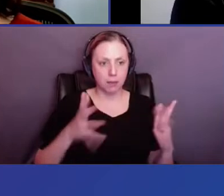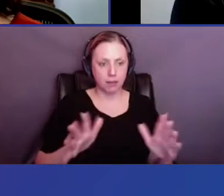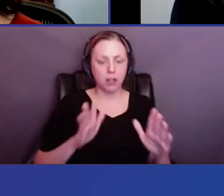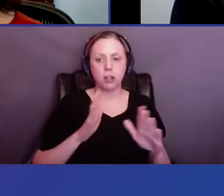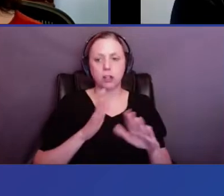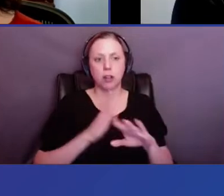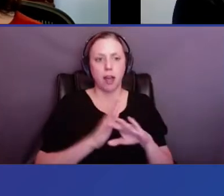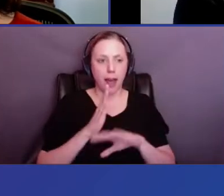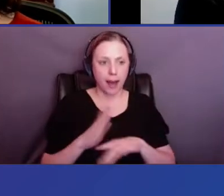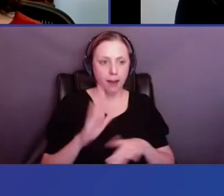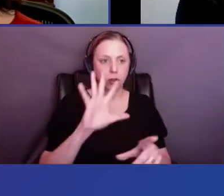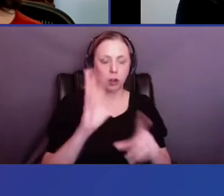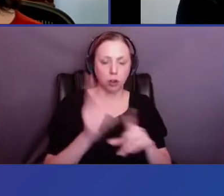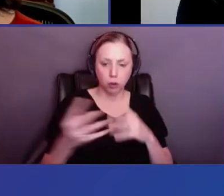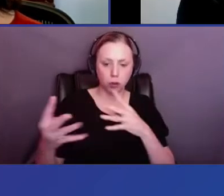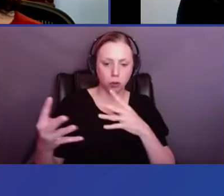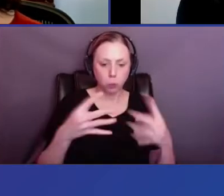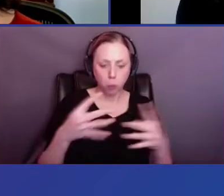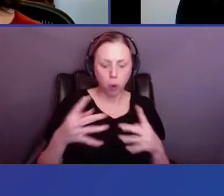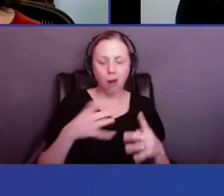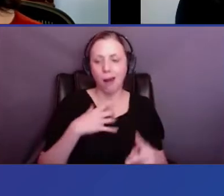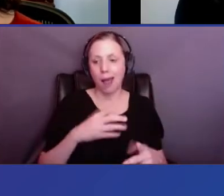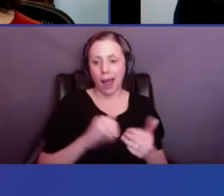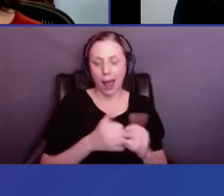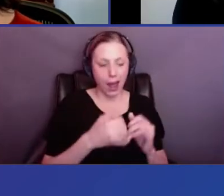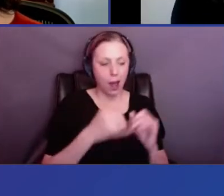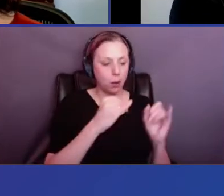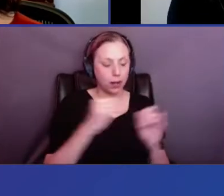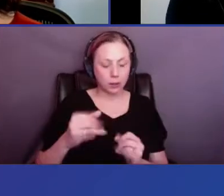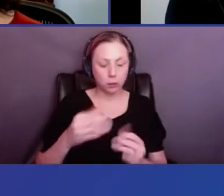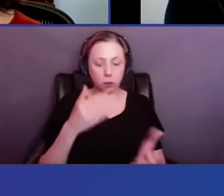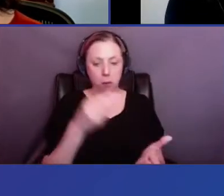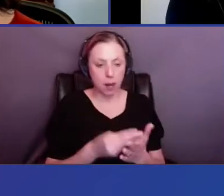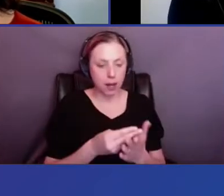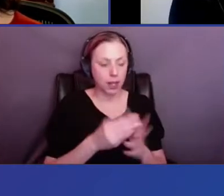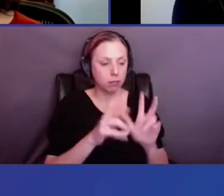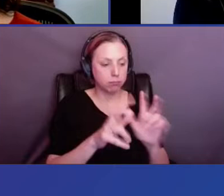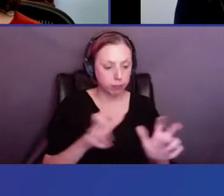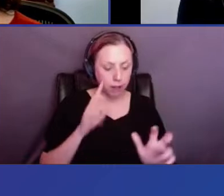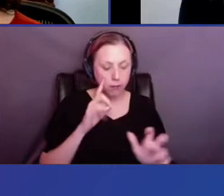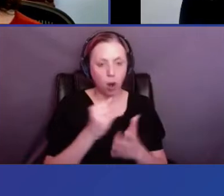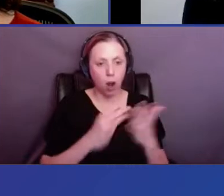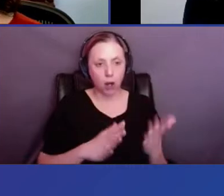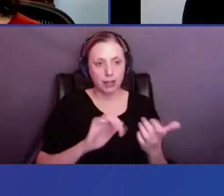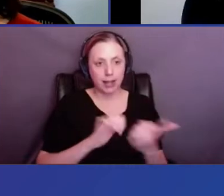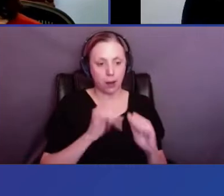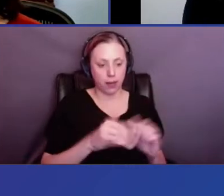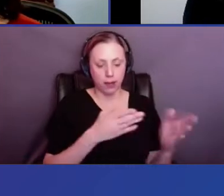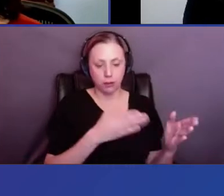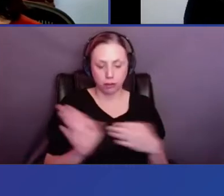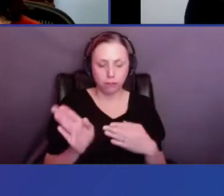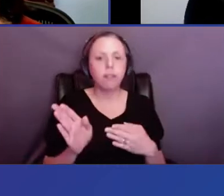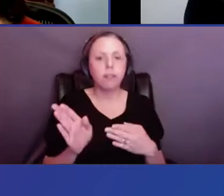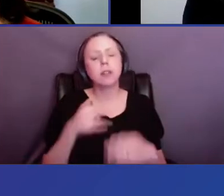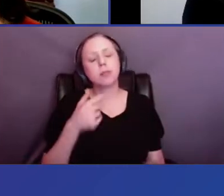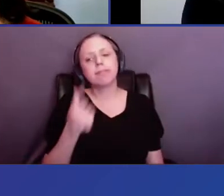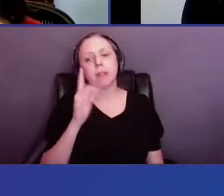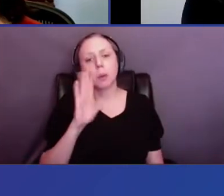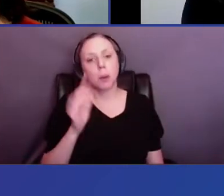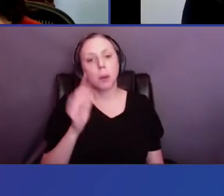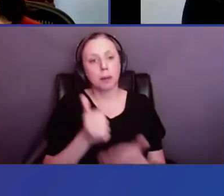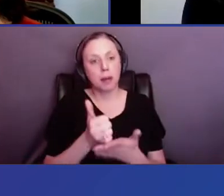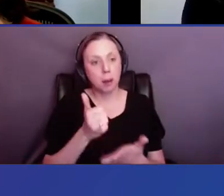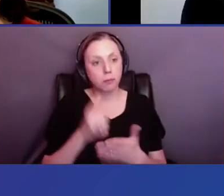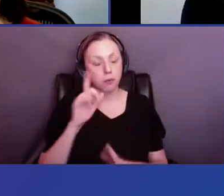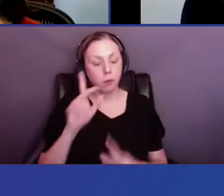how public funding for individual artists shifted. So it would be so helpful, I think, for folks to hear, what are some of